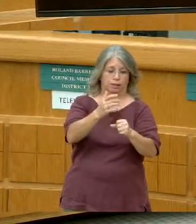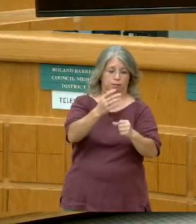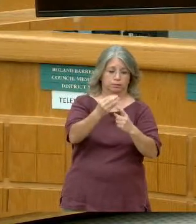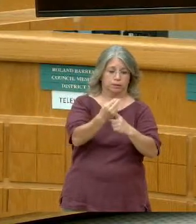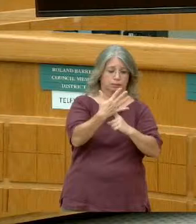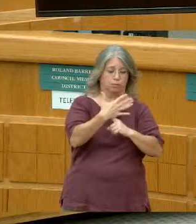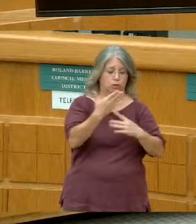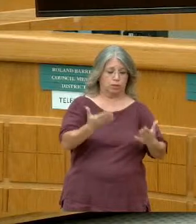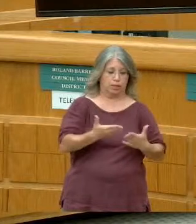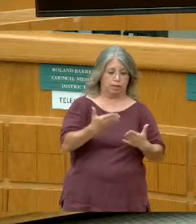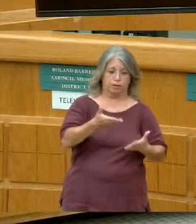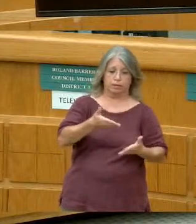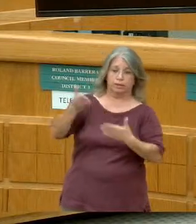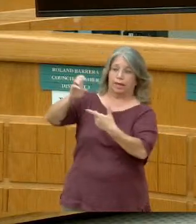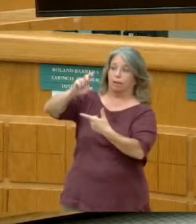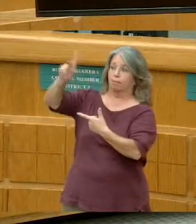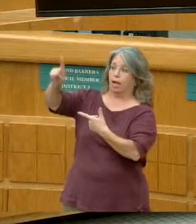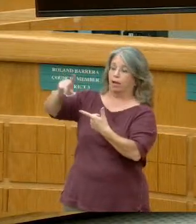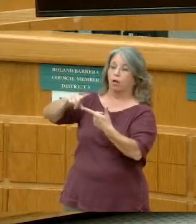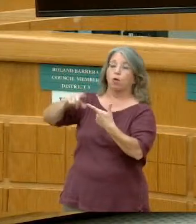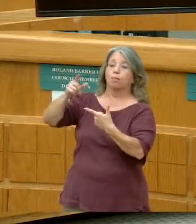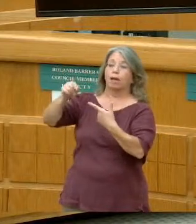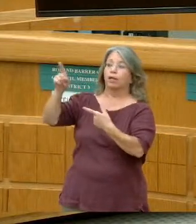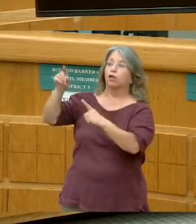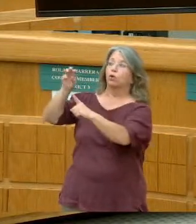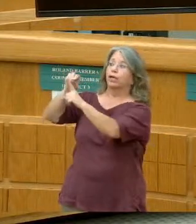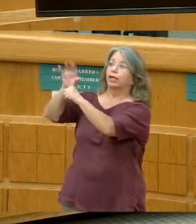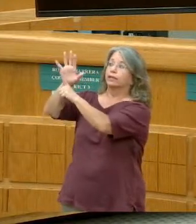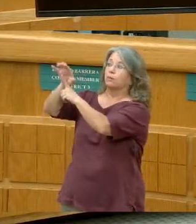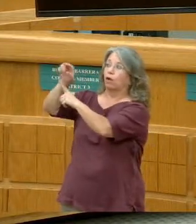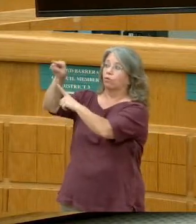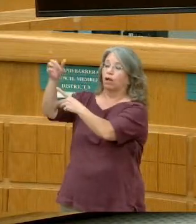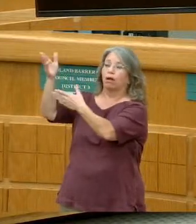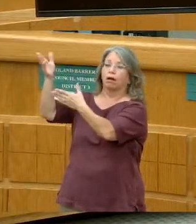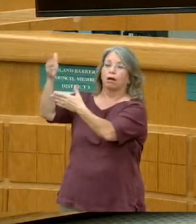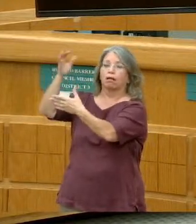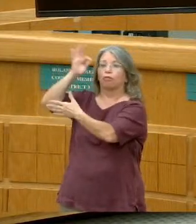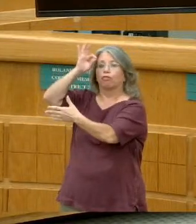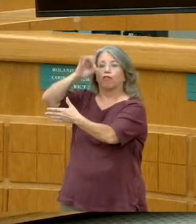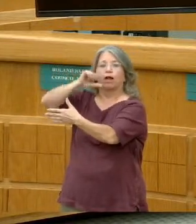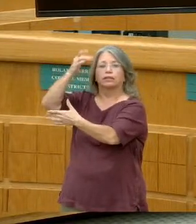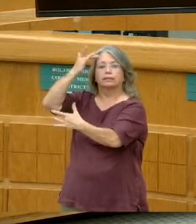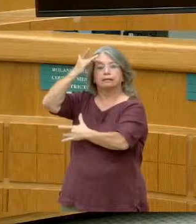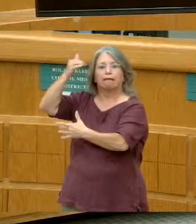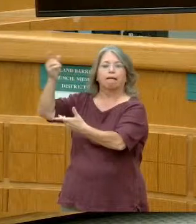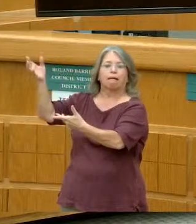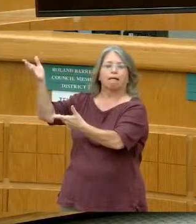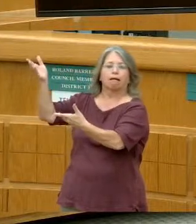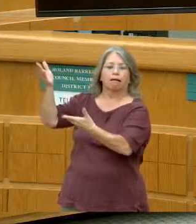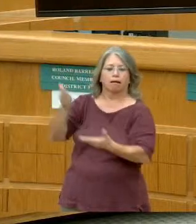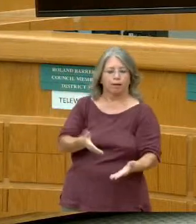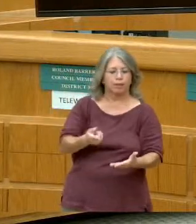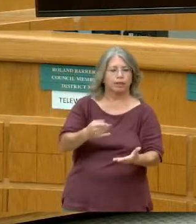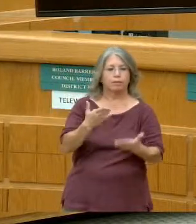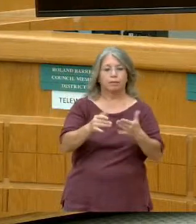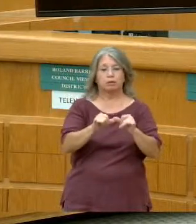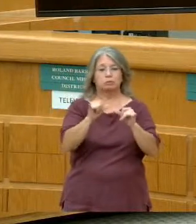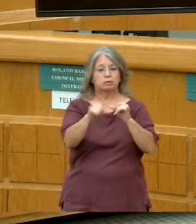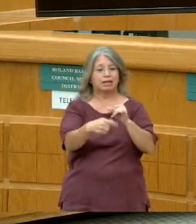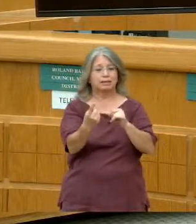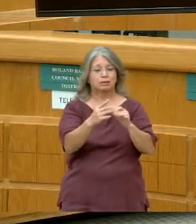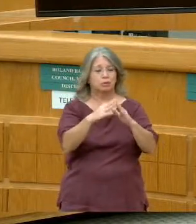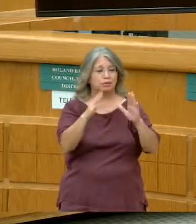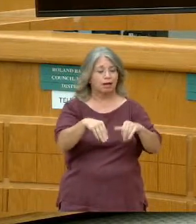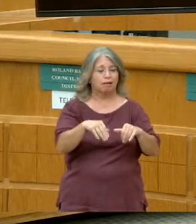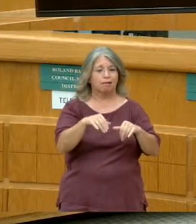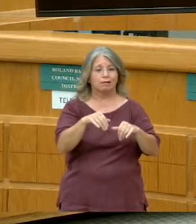them. When you come here for the weekend, for a long weekend, you're staying at somebody's house or at a